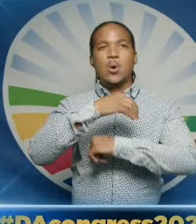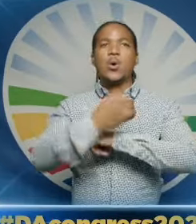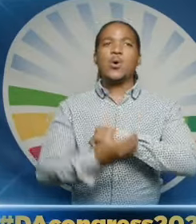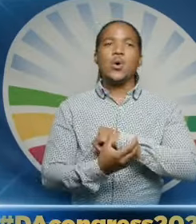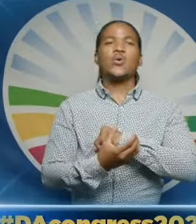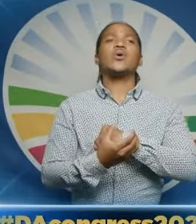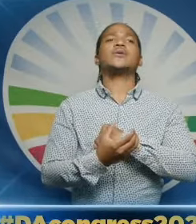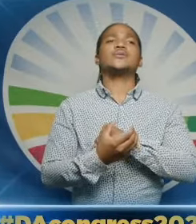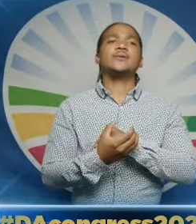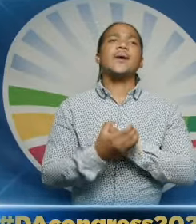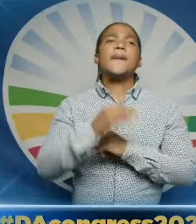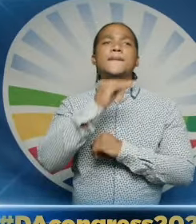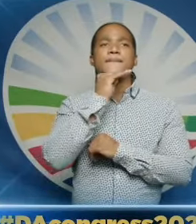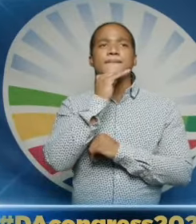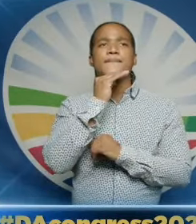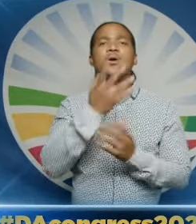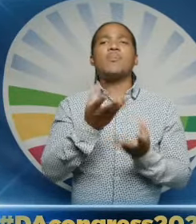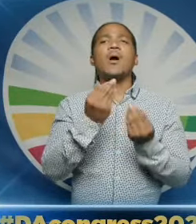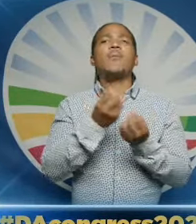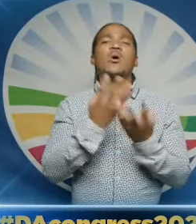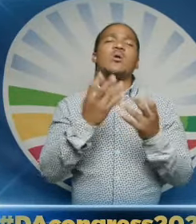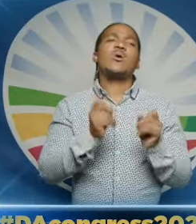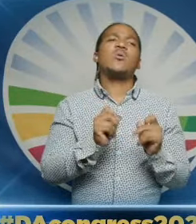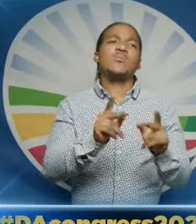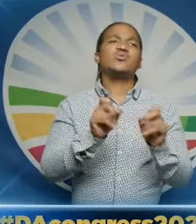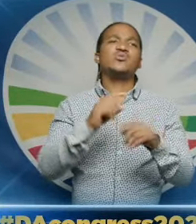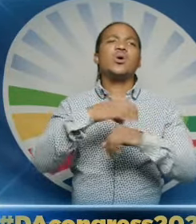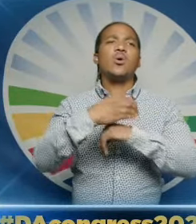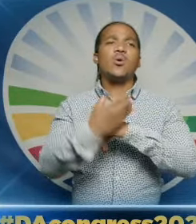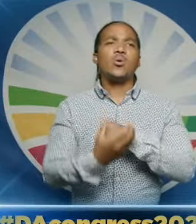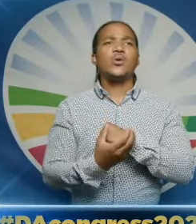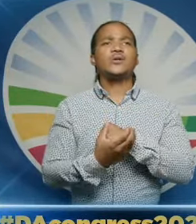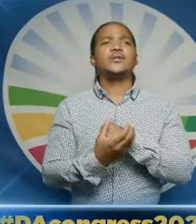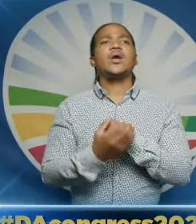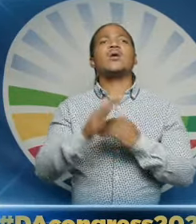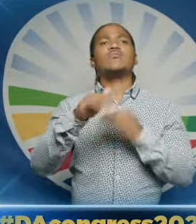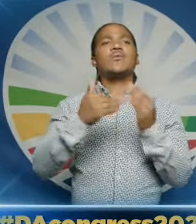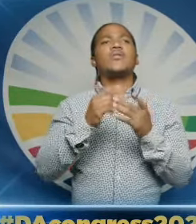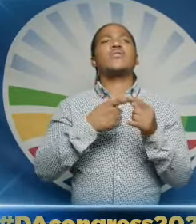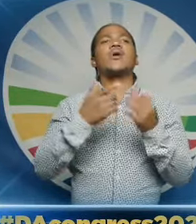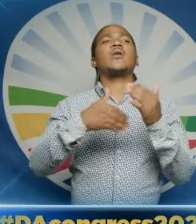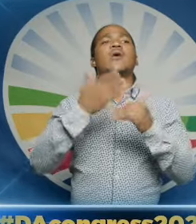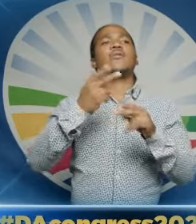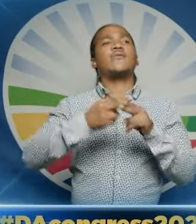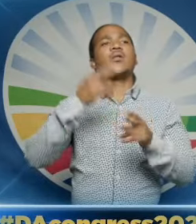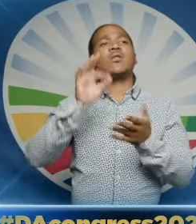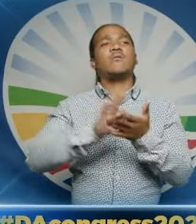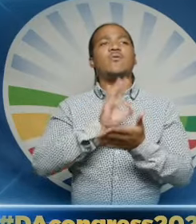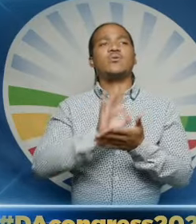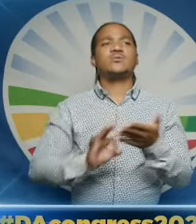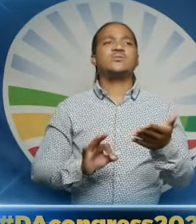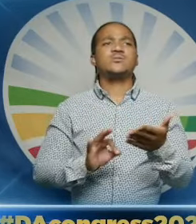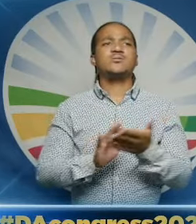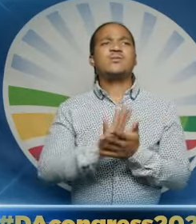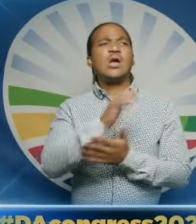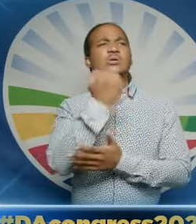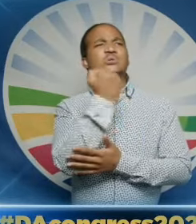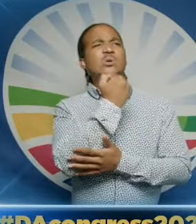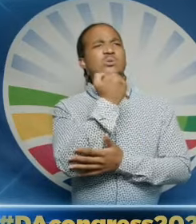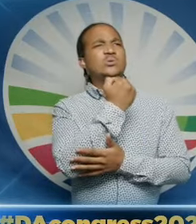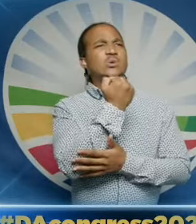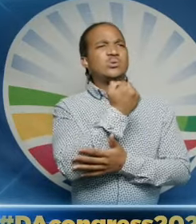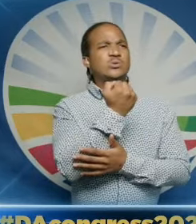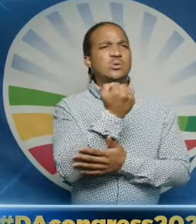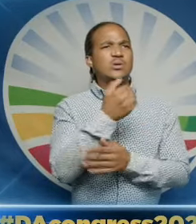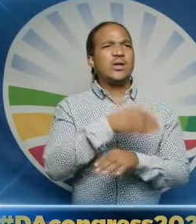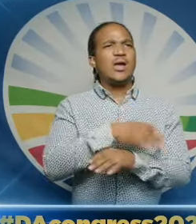will be, I think, the last opportunity they'll have to address Congress as a whole, and then we go into the Sunday voting. Greg, sorry, Daz,